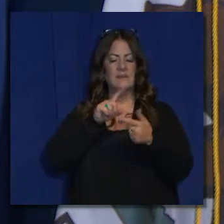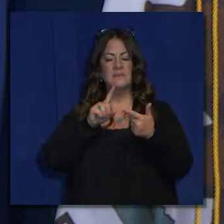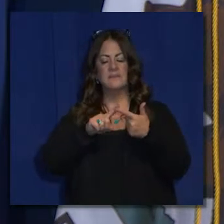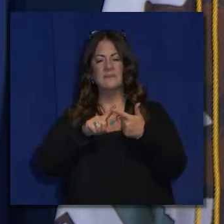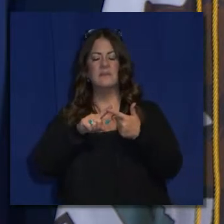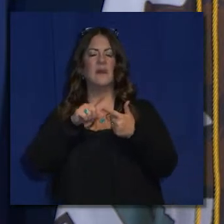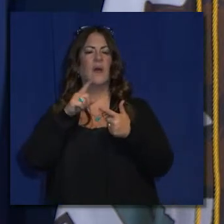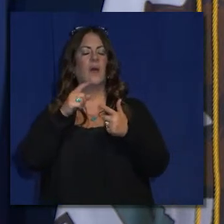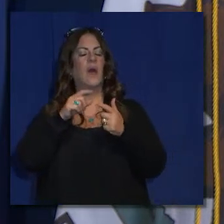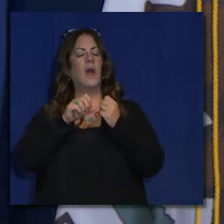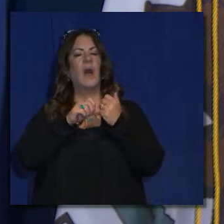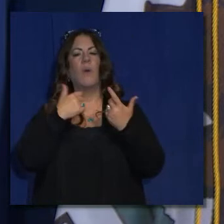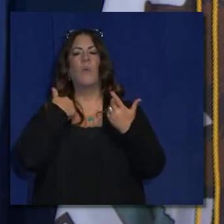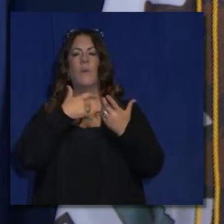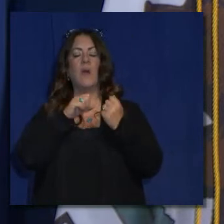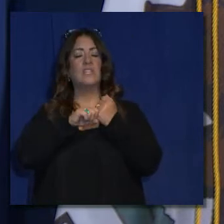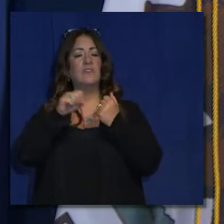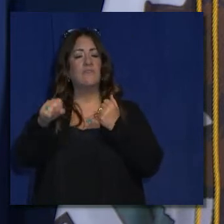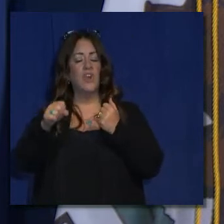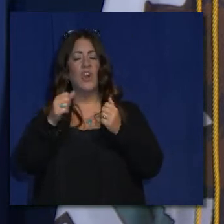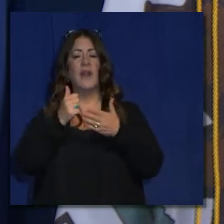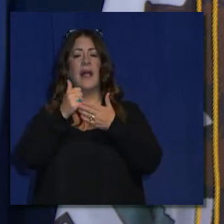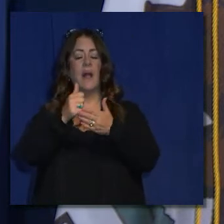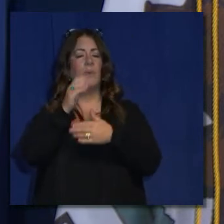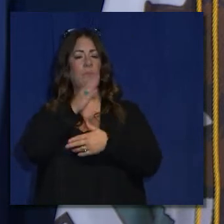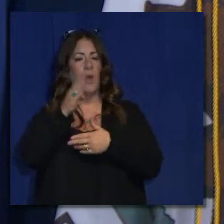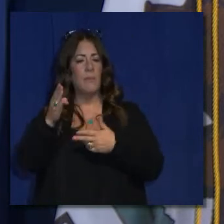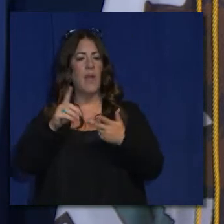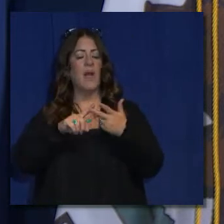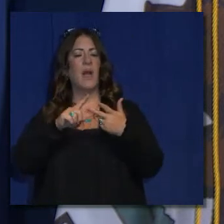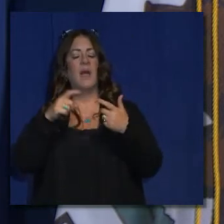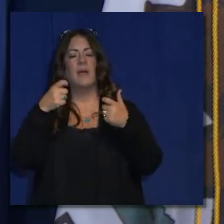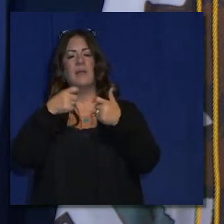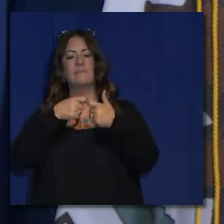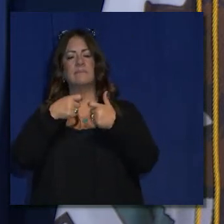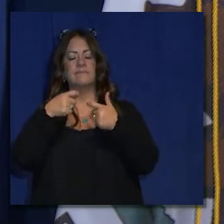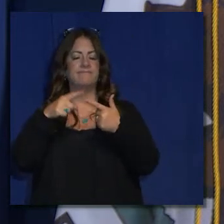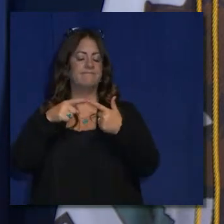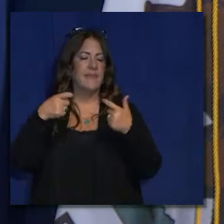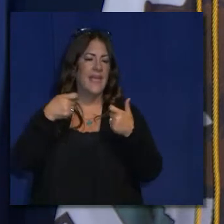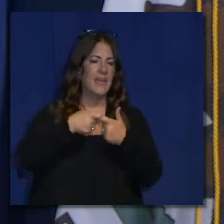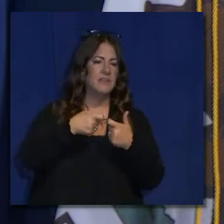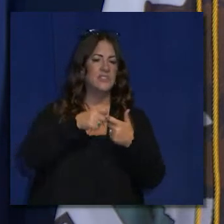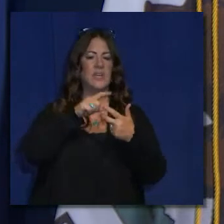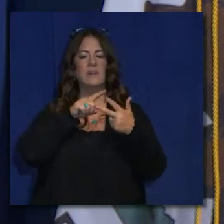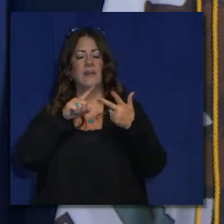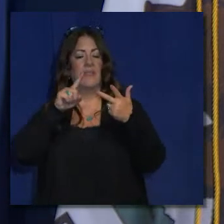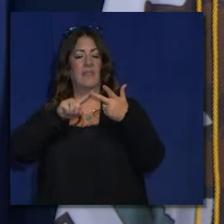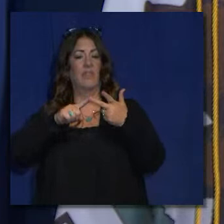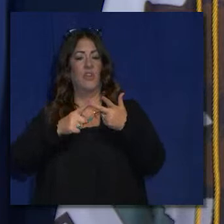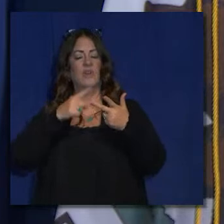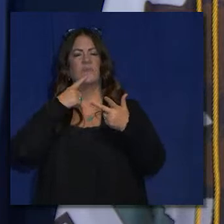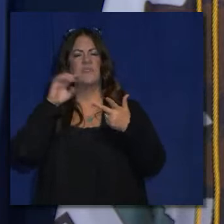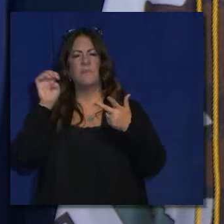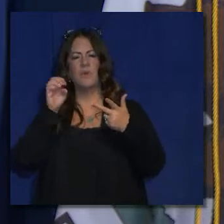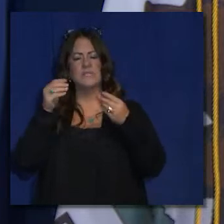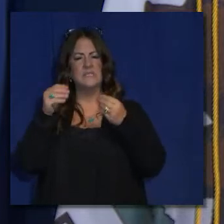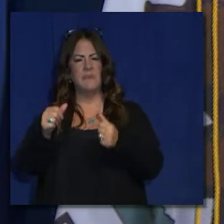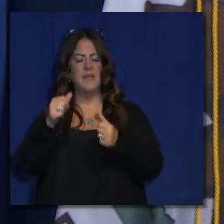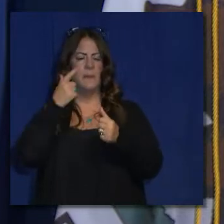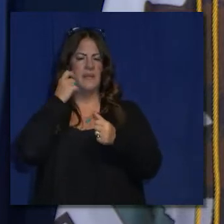school facilities, energy. And then the third is updated estimates of emergency spending due to COVID and